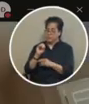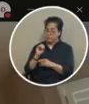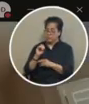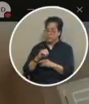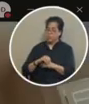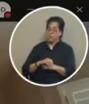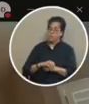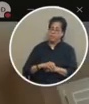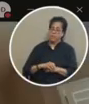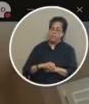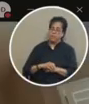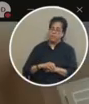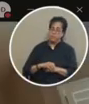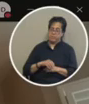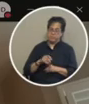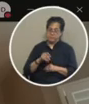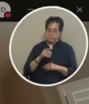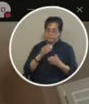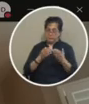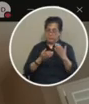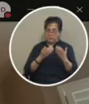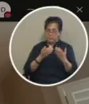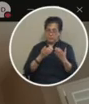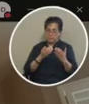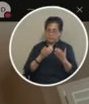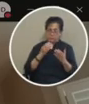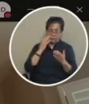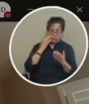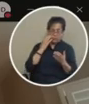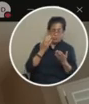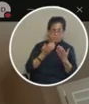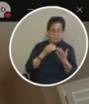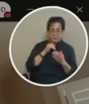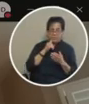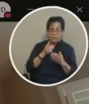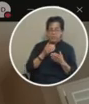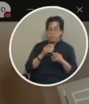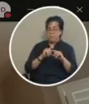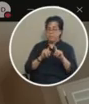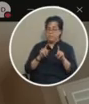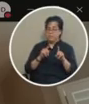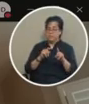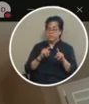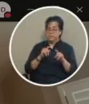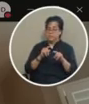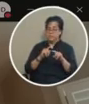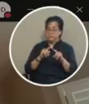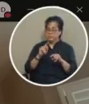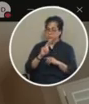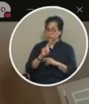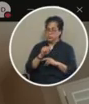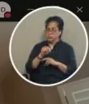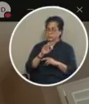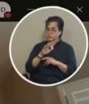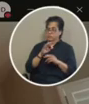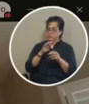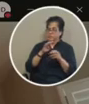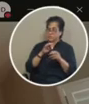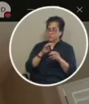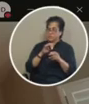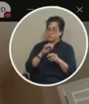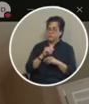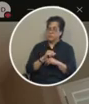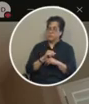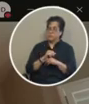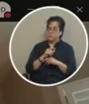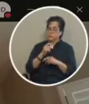think, you would probably not know this off the top of your head, but how much money we could wield with that 2.5% reduction? And when do you